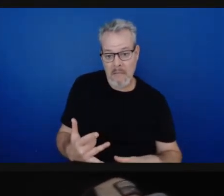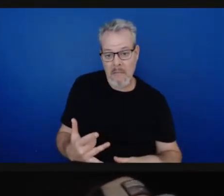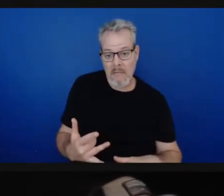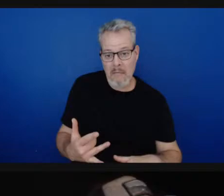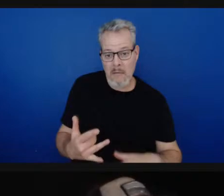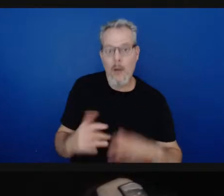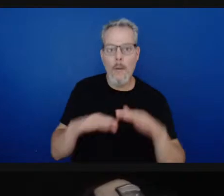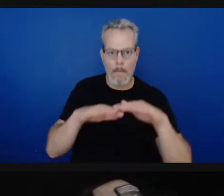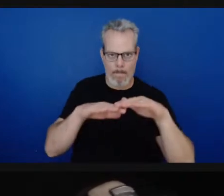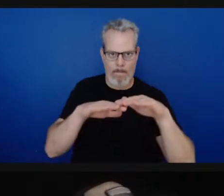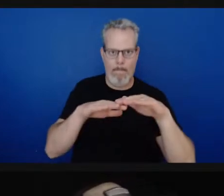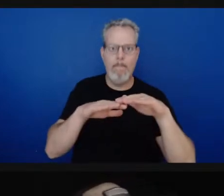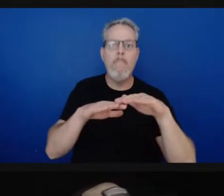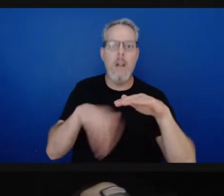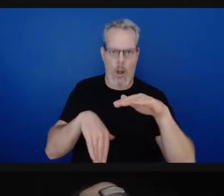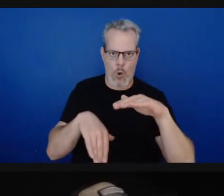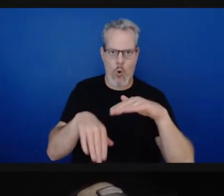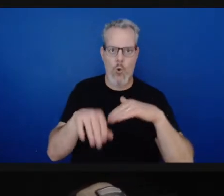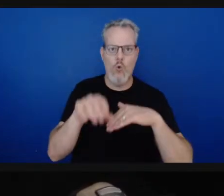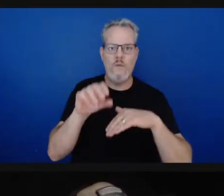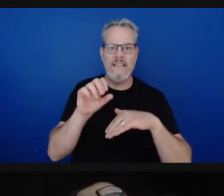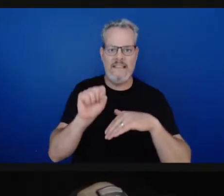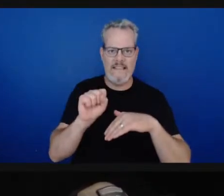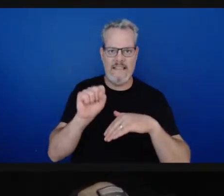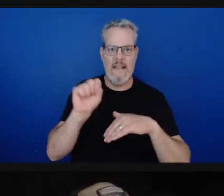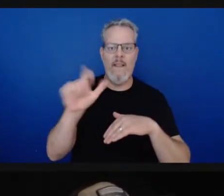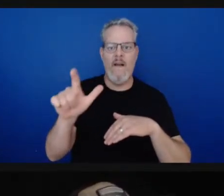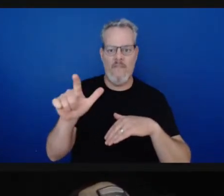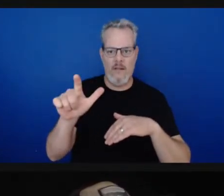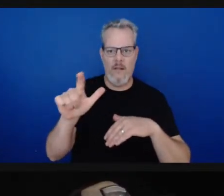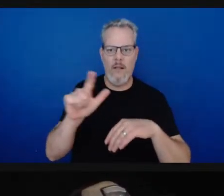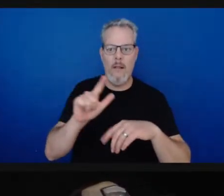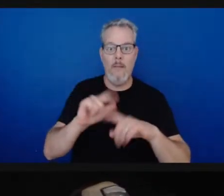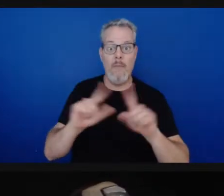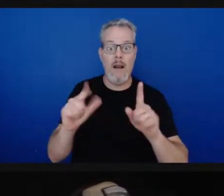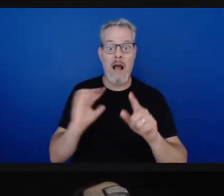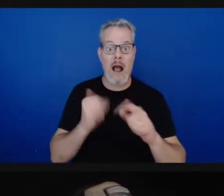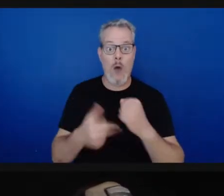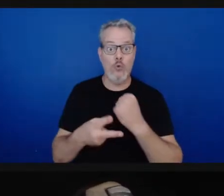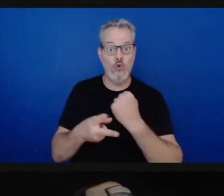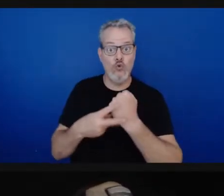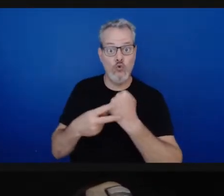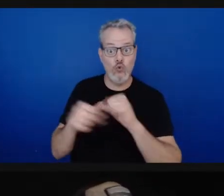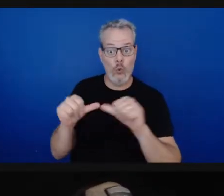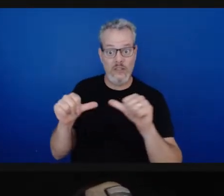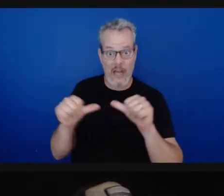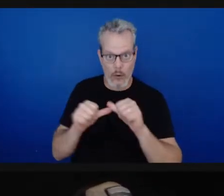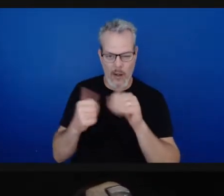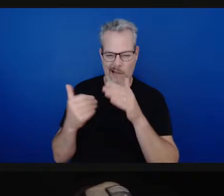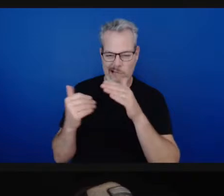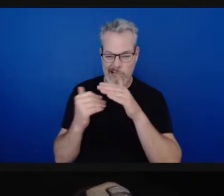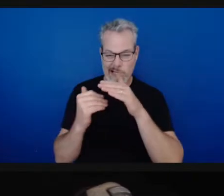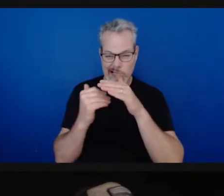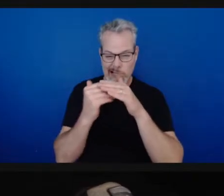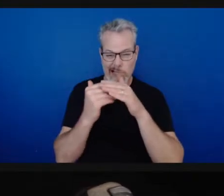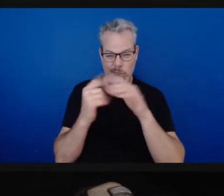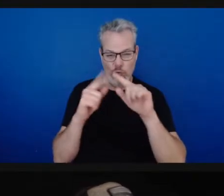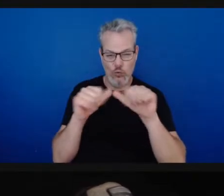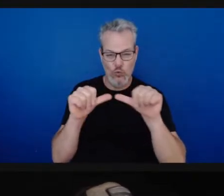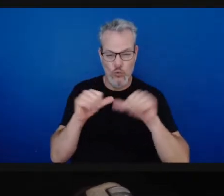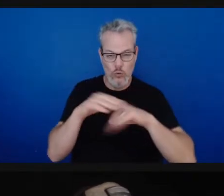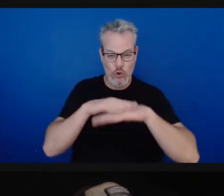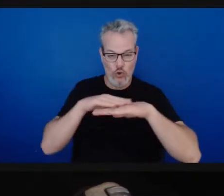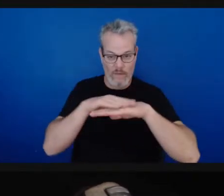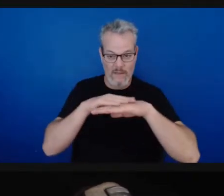below that, below sea level, but there are storage areas closer to the surface. The